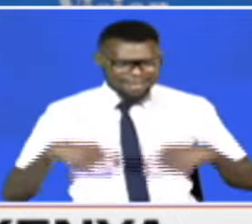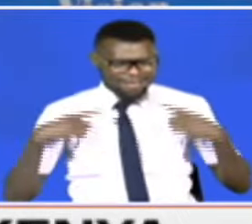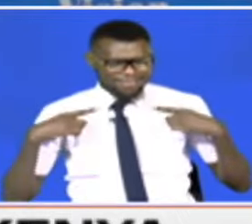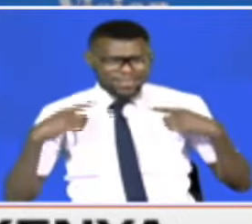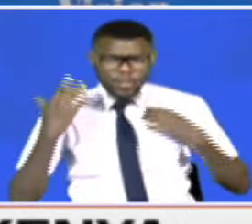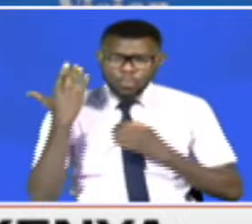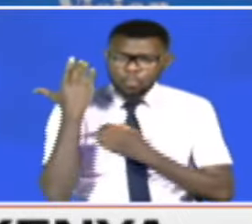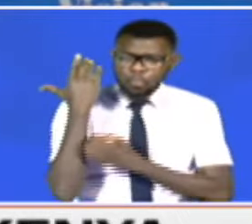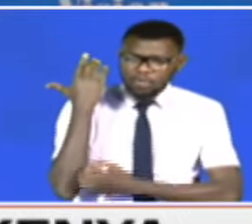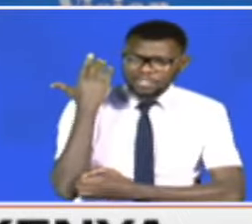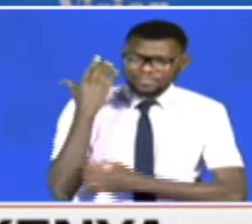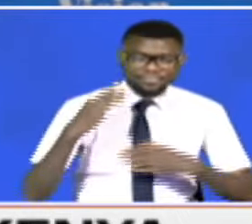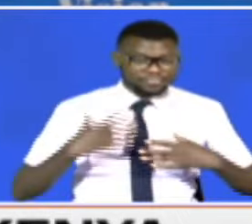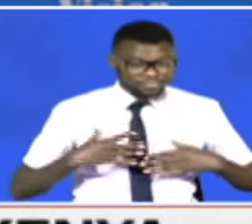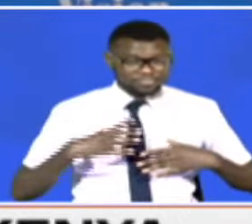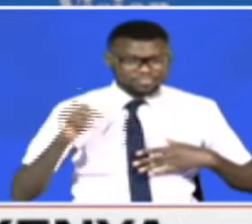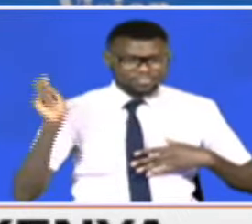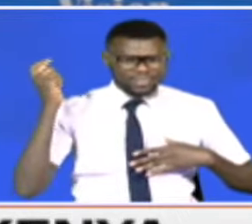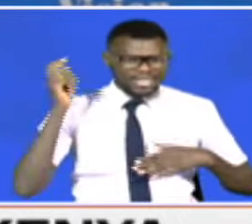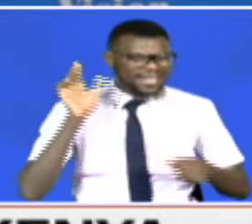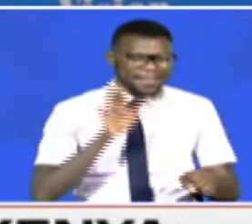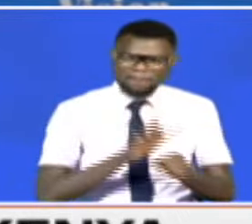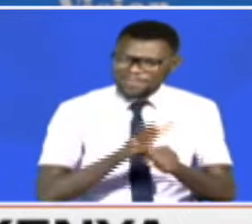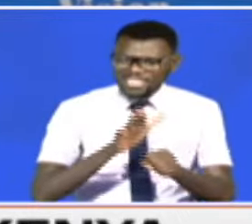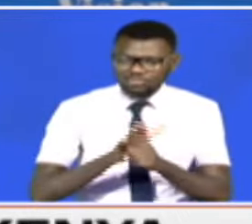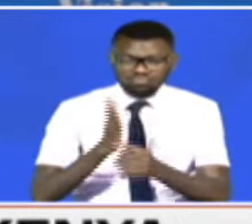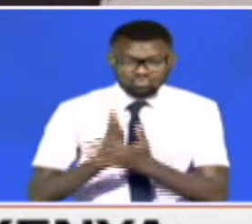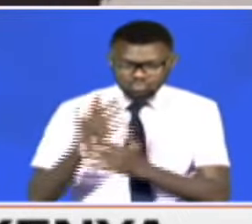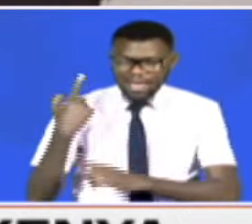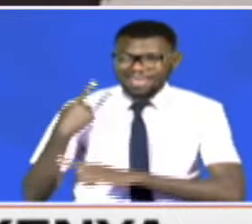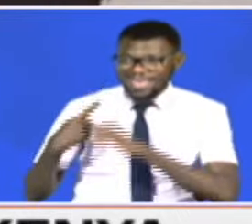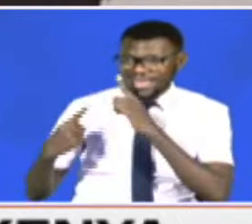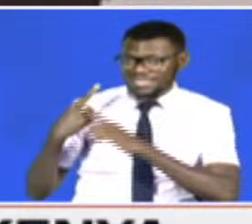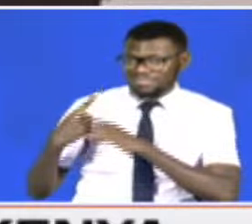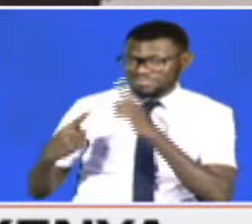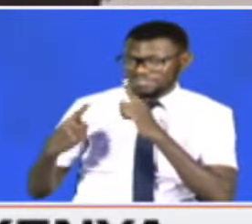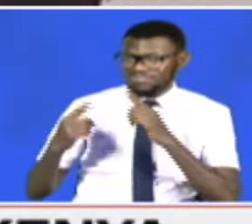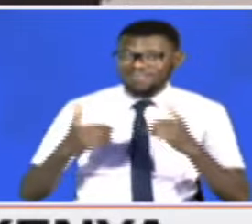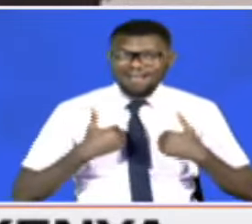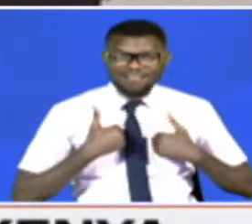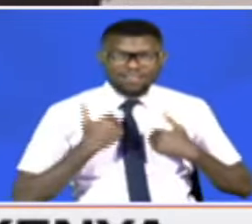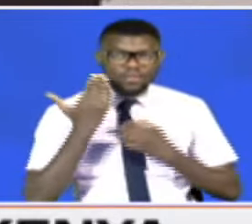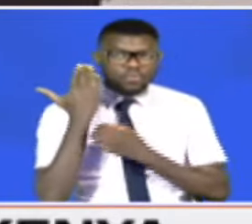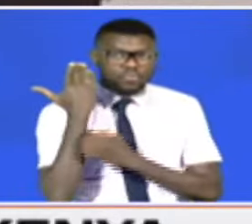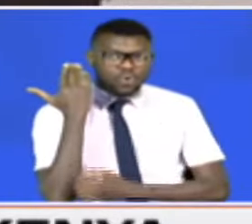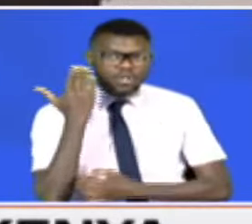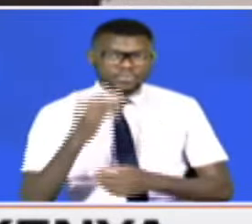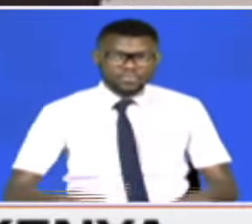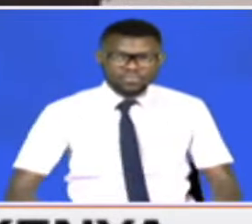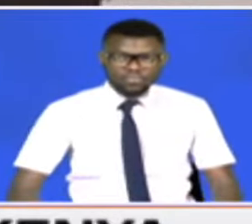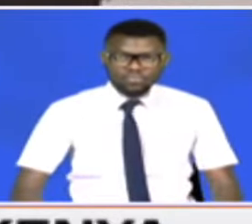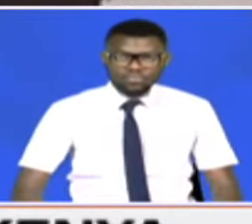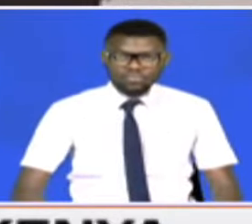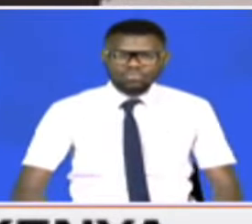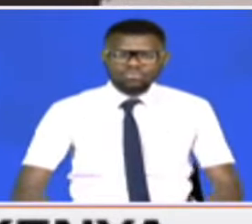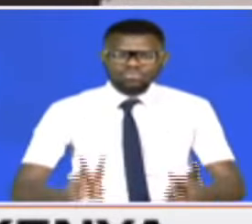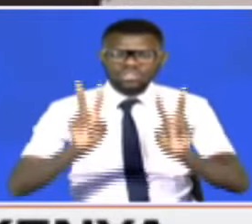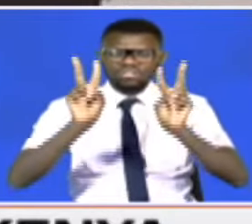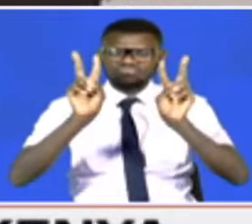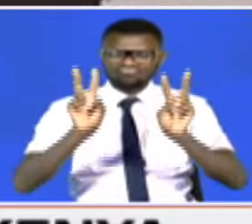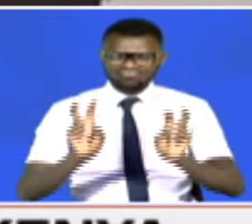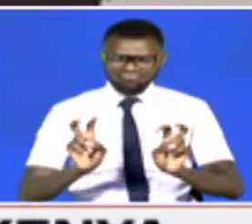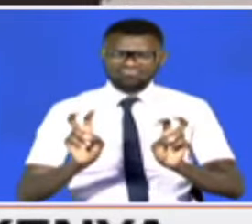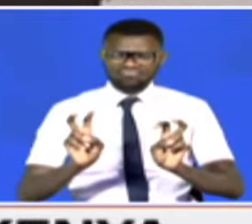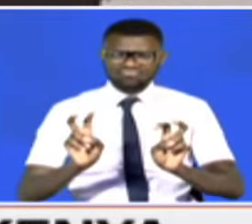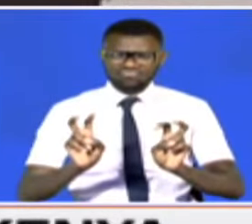of Kenyans continue to experience it. The issue that is making us to not have trust